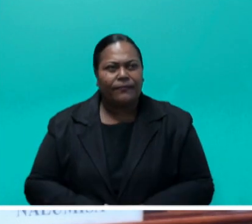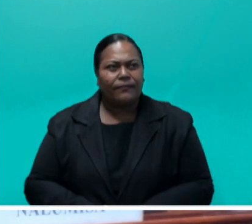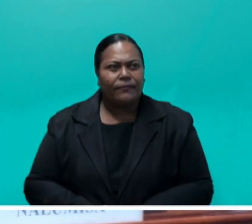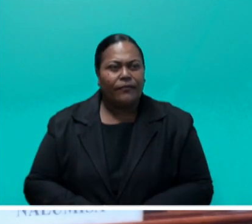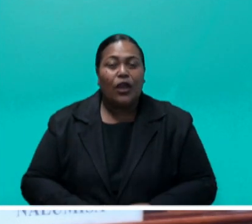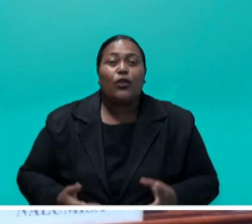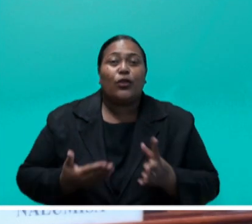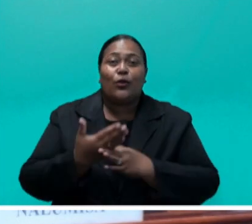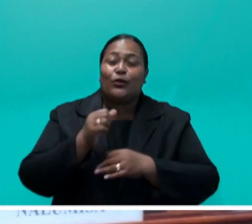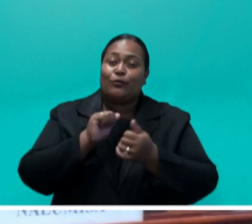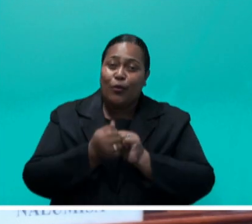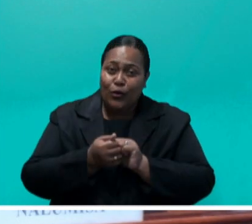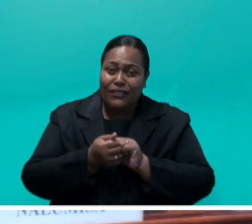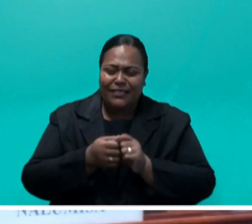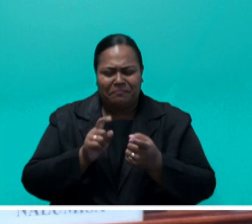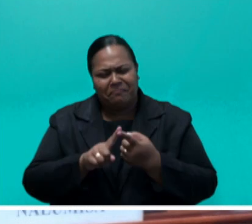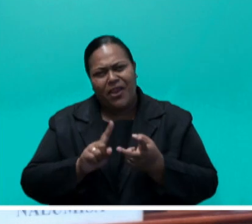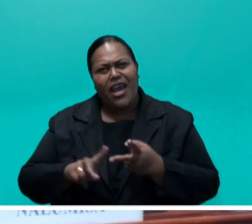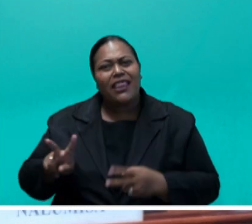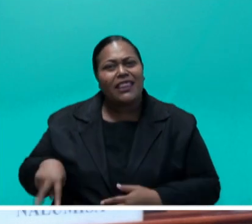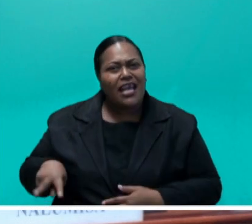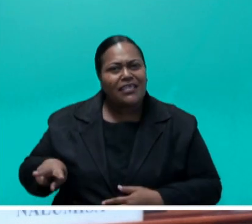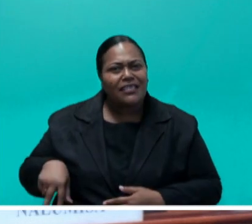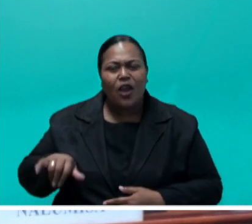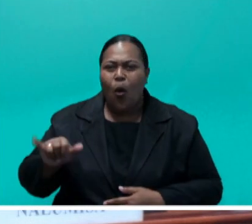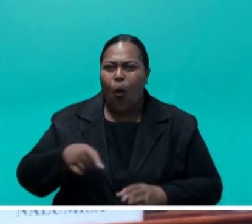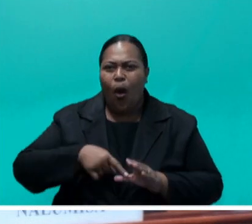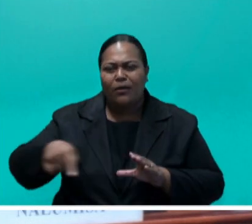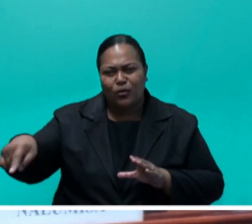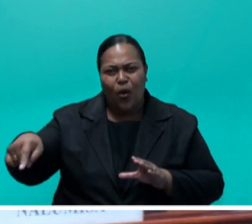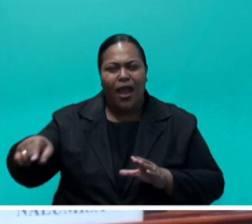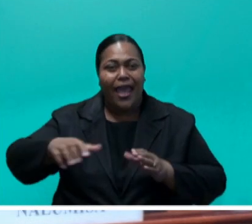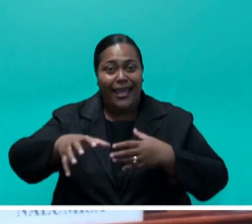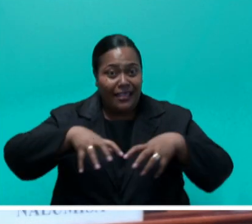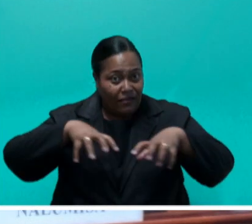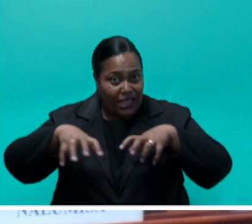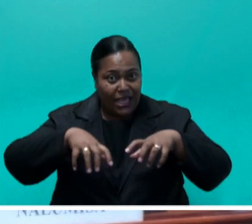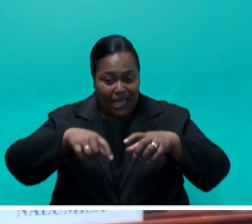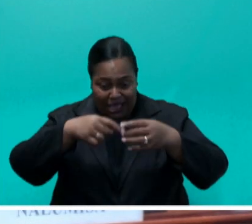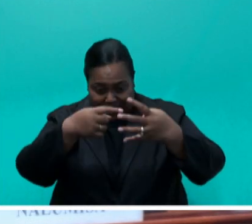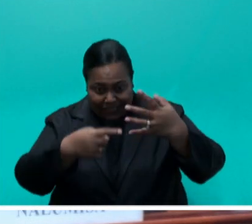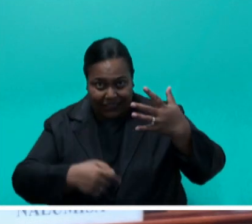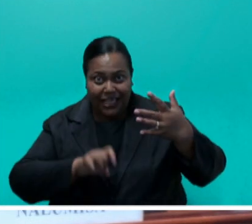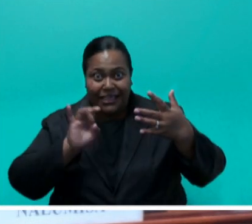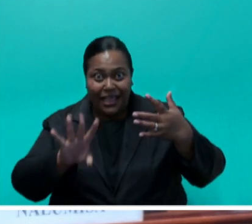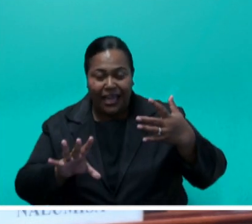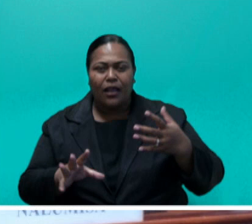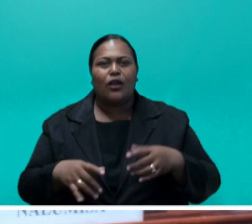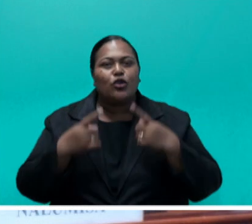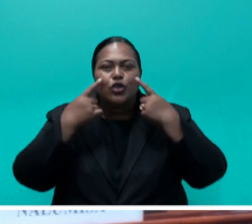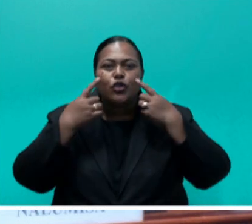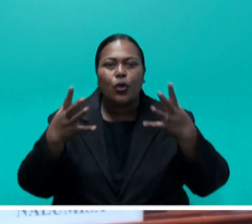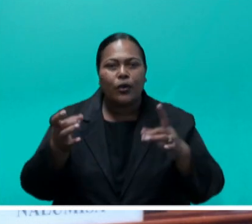sports, dance, or outdoor activities, these individuals have embodied the